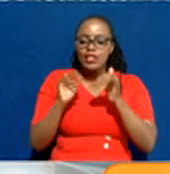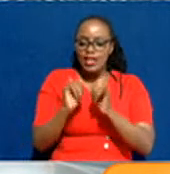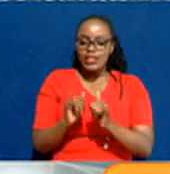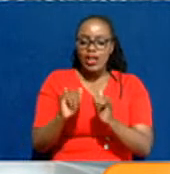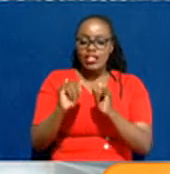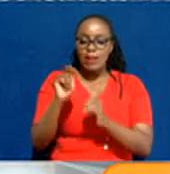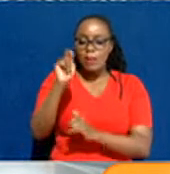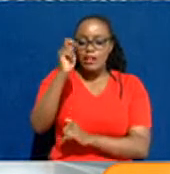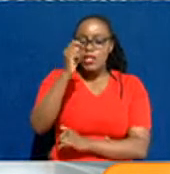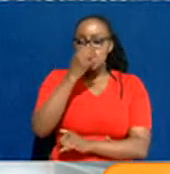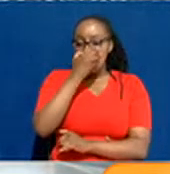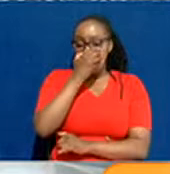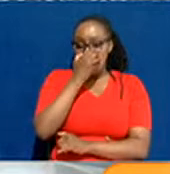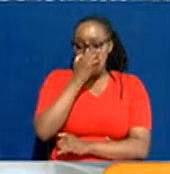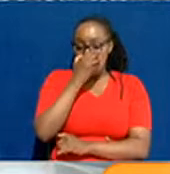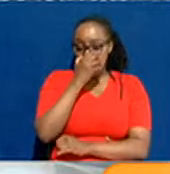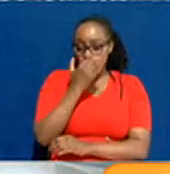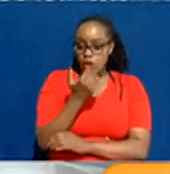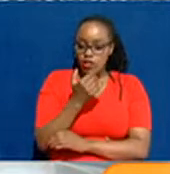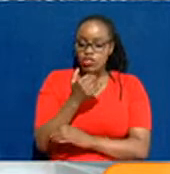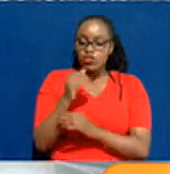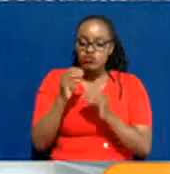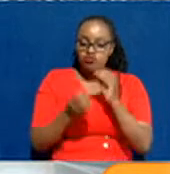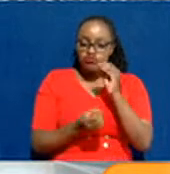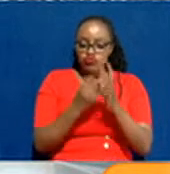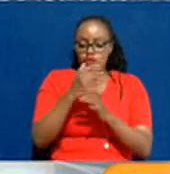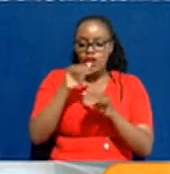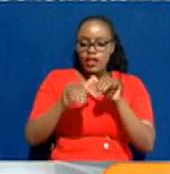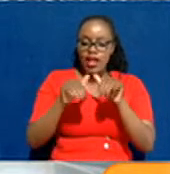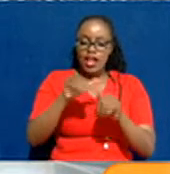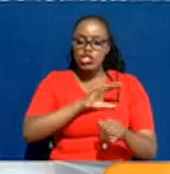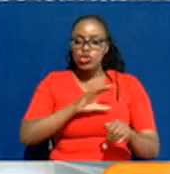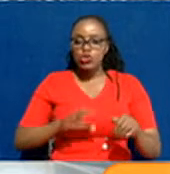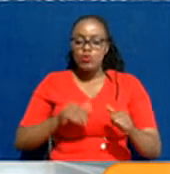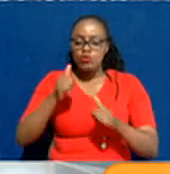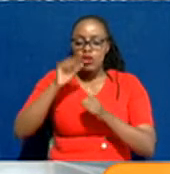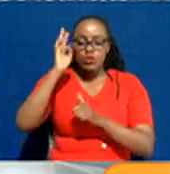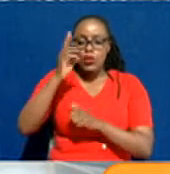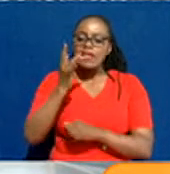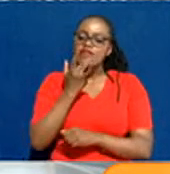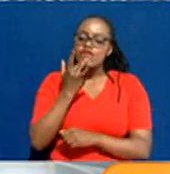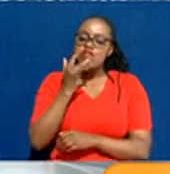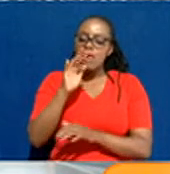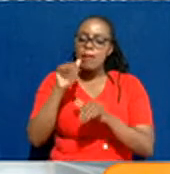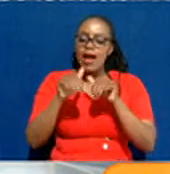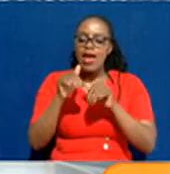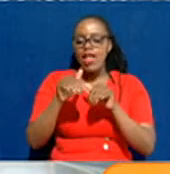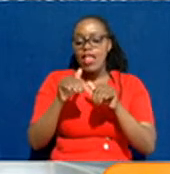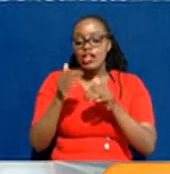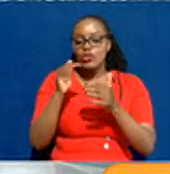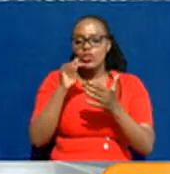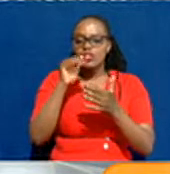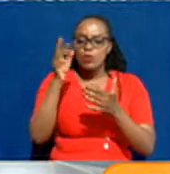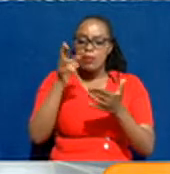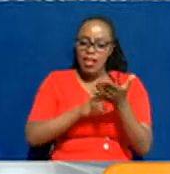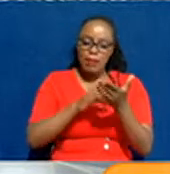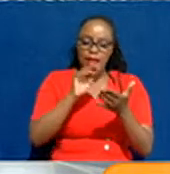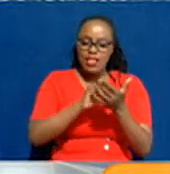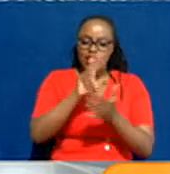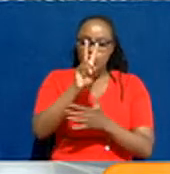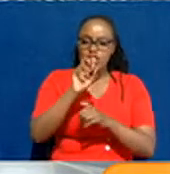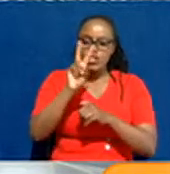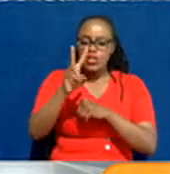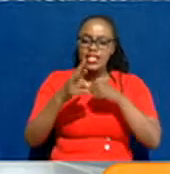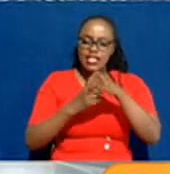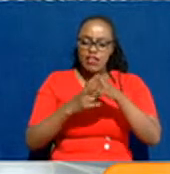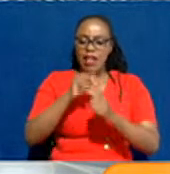attempt by President William Ruto to constitute an electoral commission that will favor his re-election bid in 2027. Now,